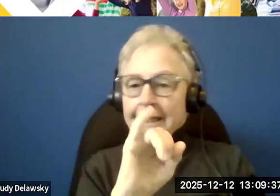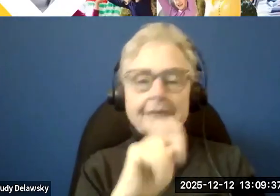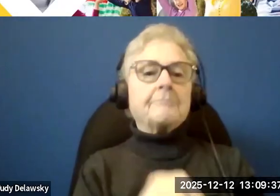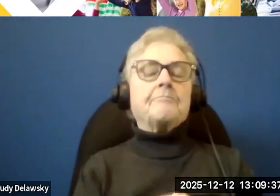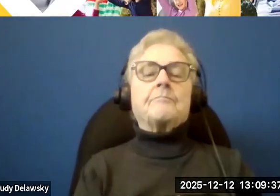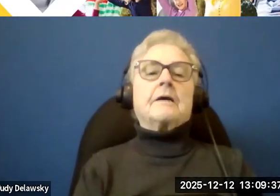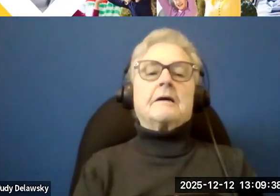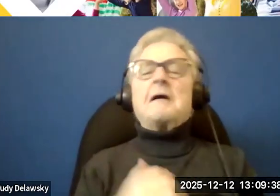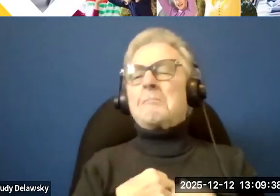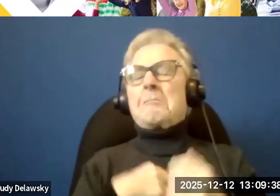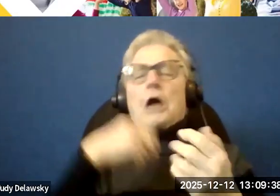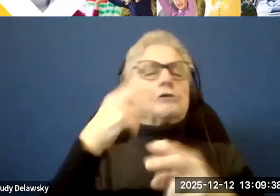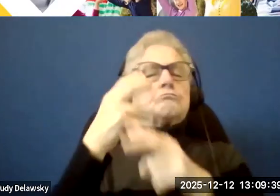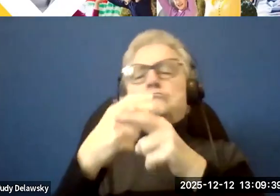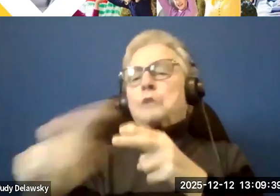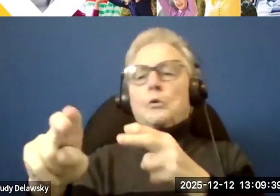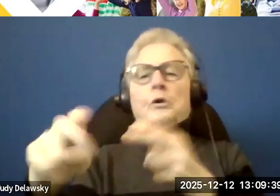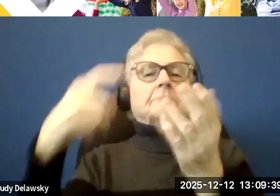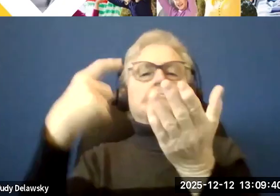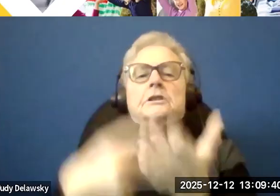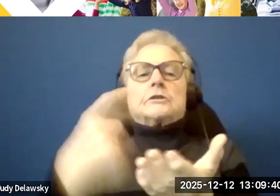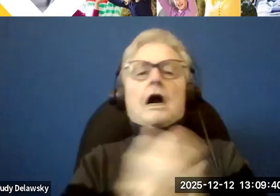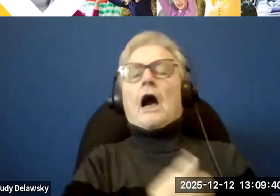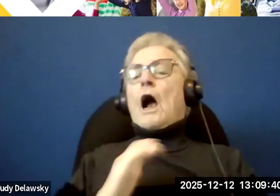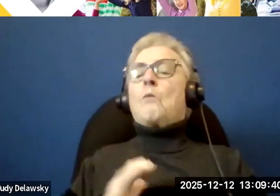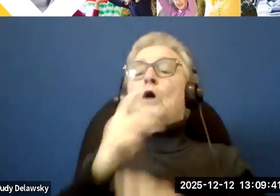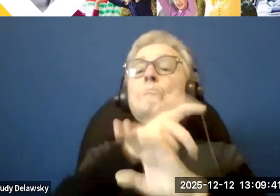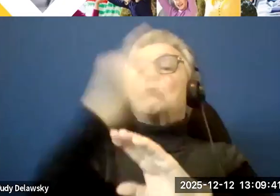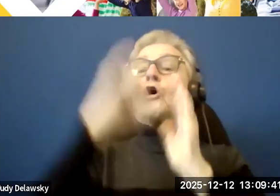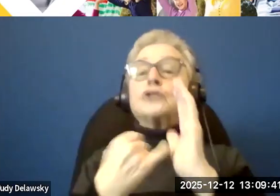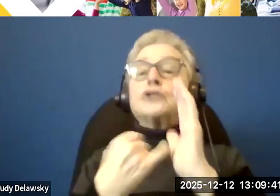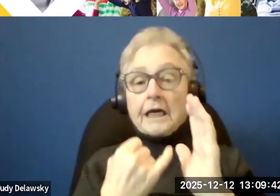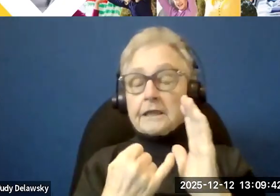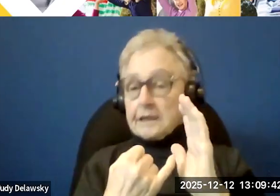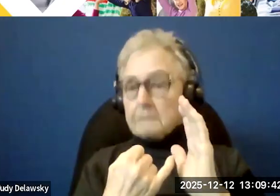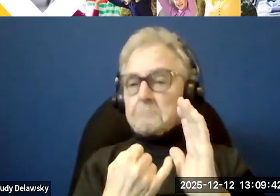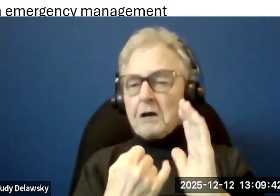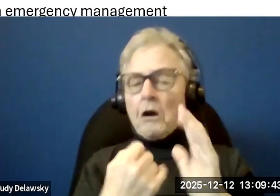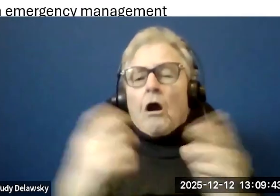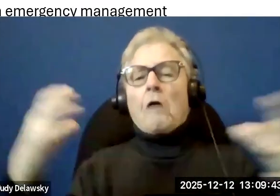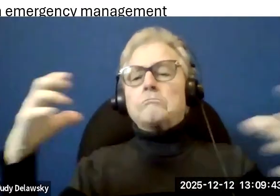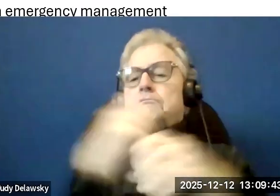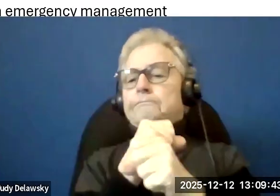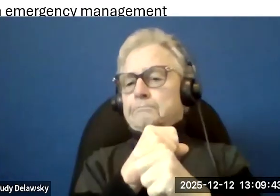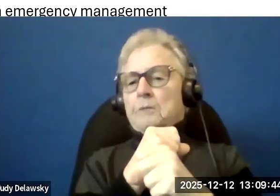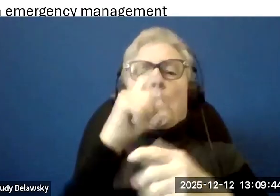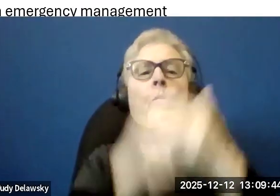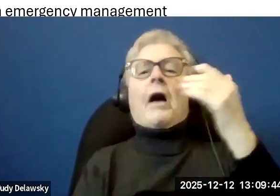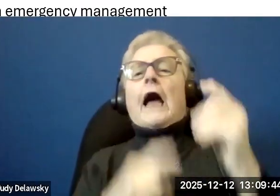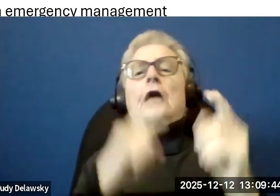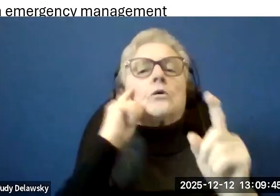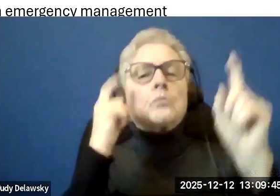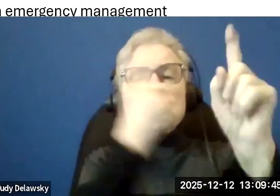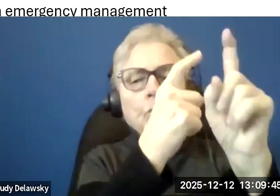the project values or project overview, including the background and objectives. So